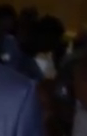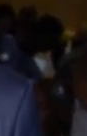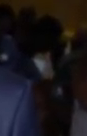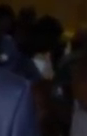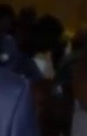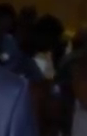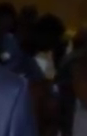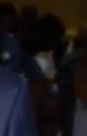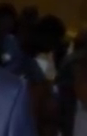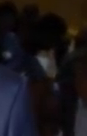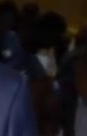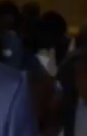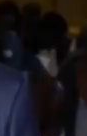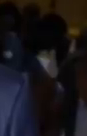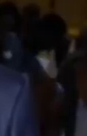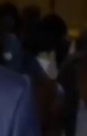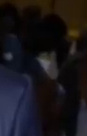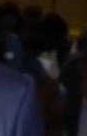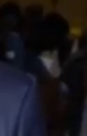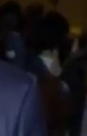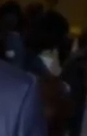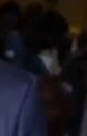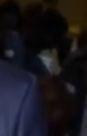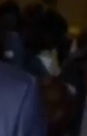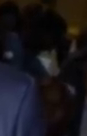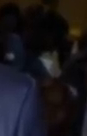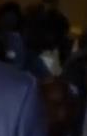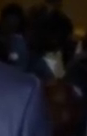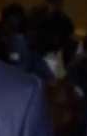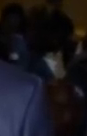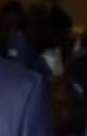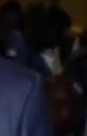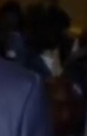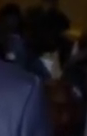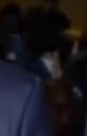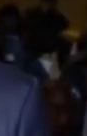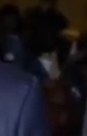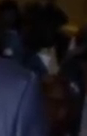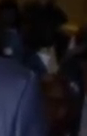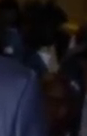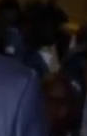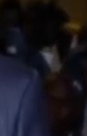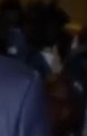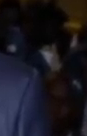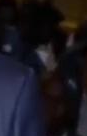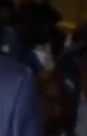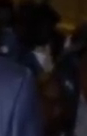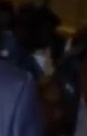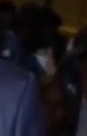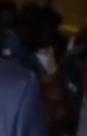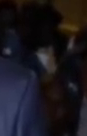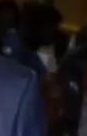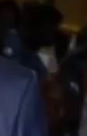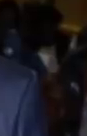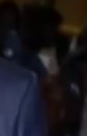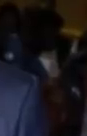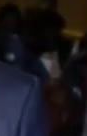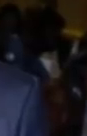we also realized a few abnormalities whereby